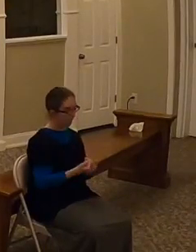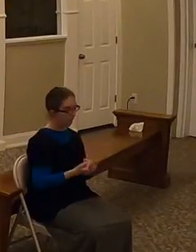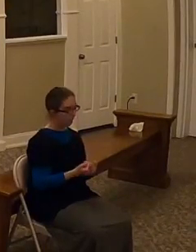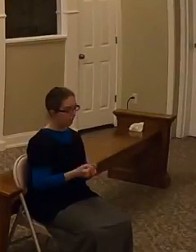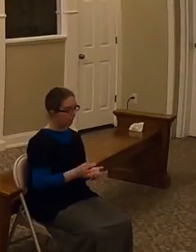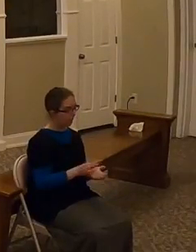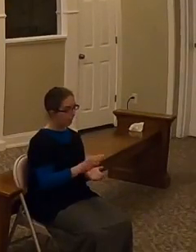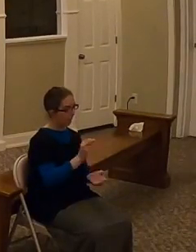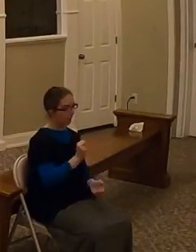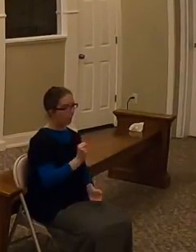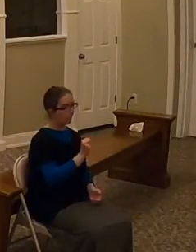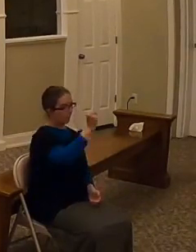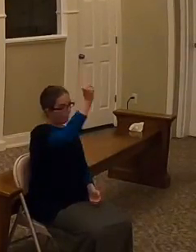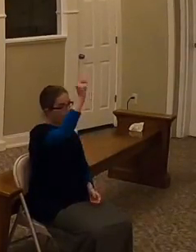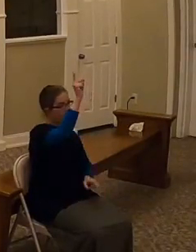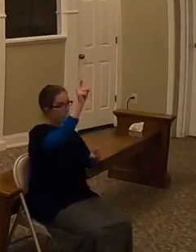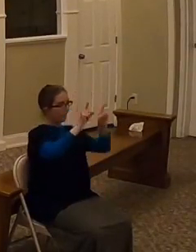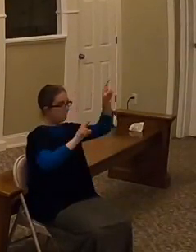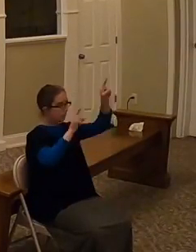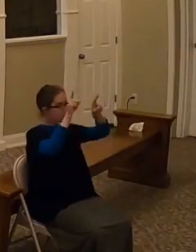know is they find the North Star.